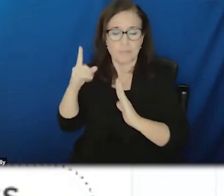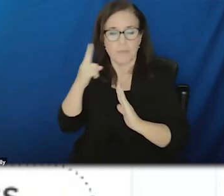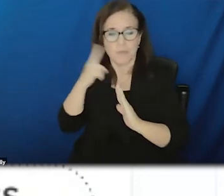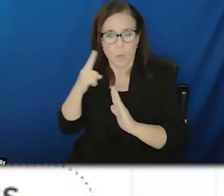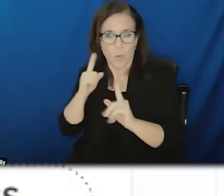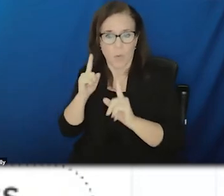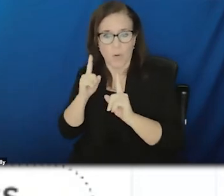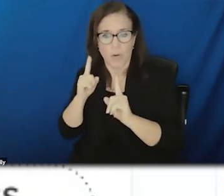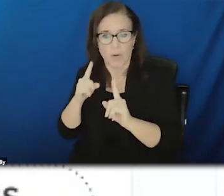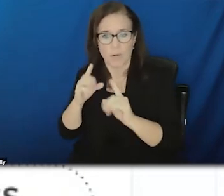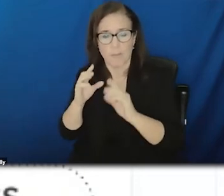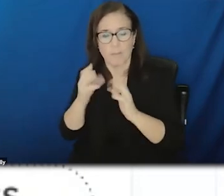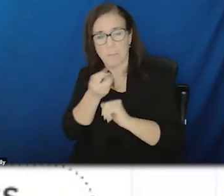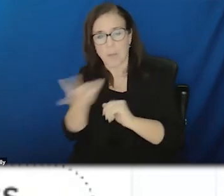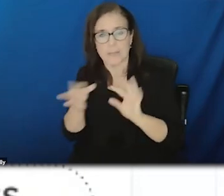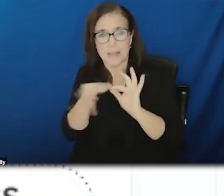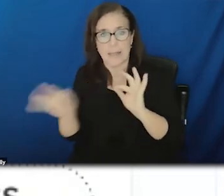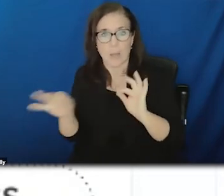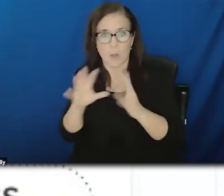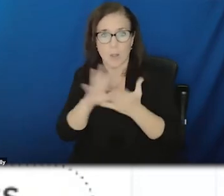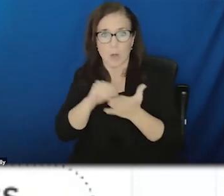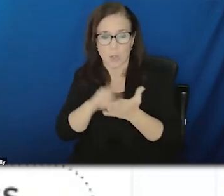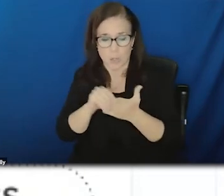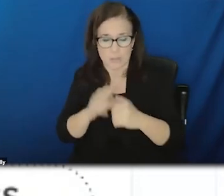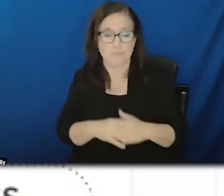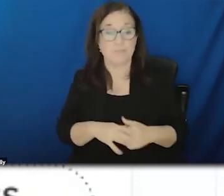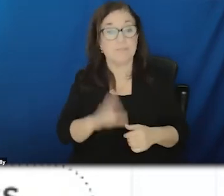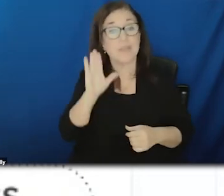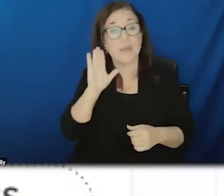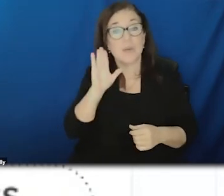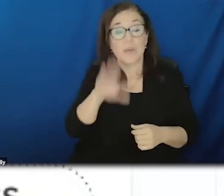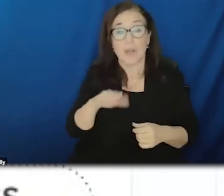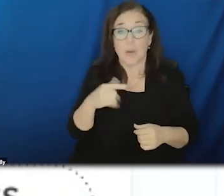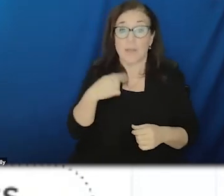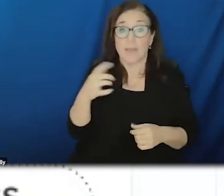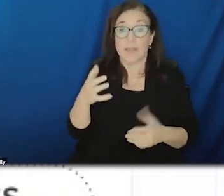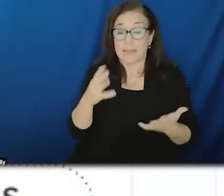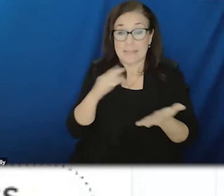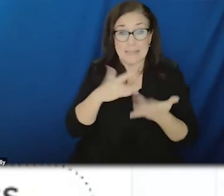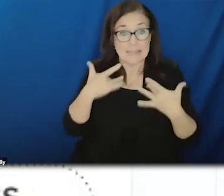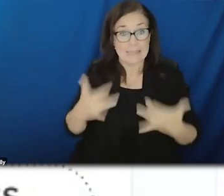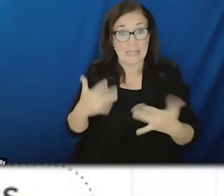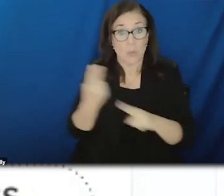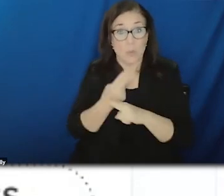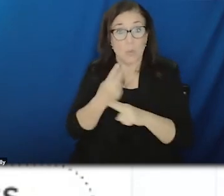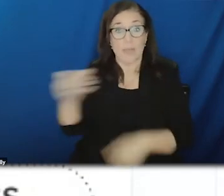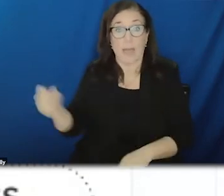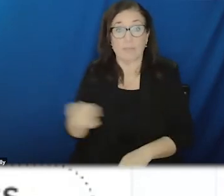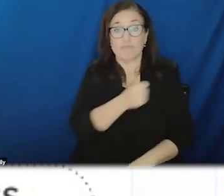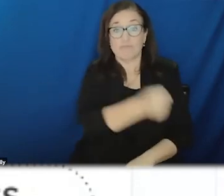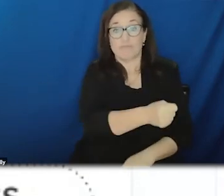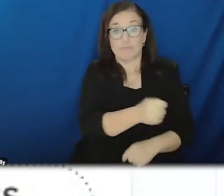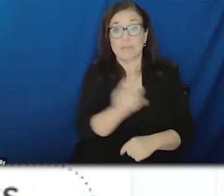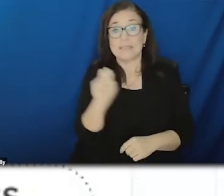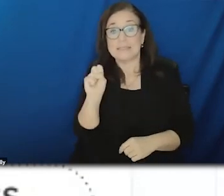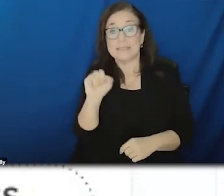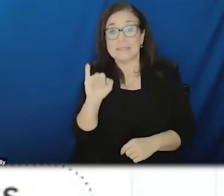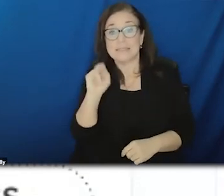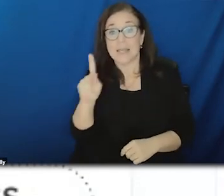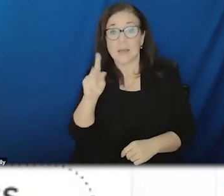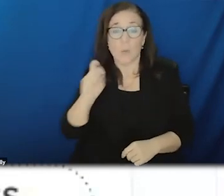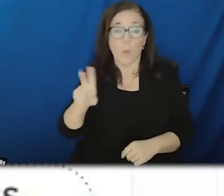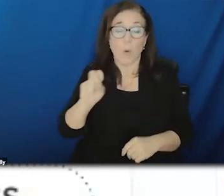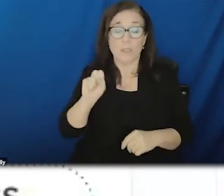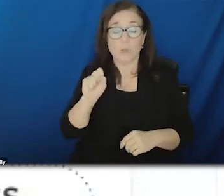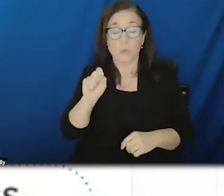What many know already is that the sink or swim model of instruction is actually not legal in the United States.